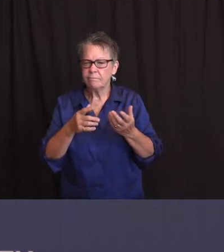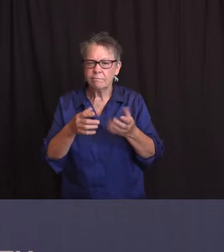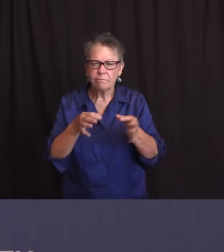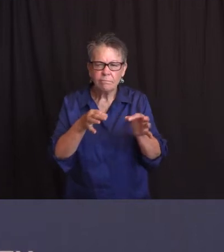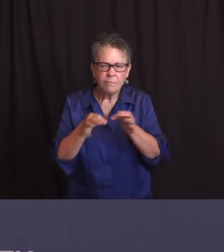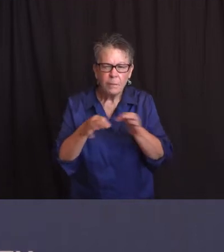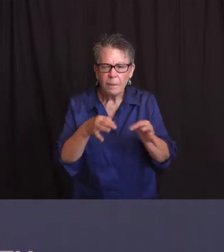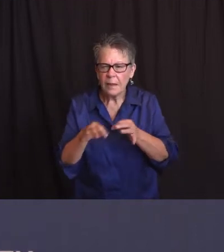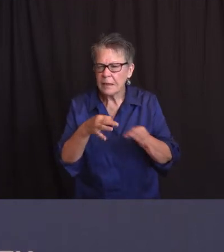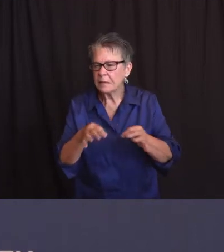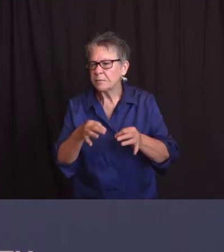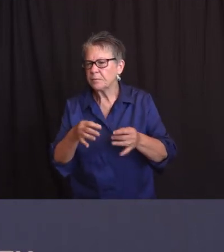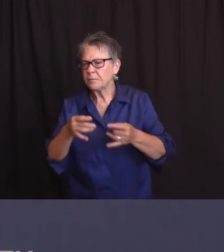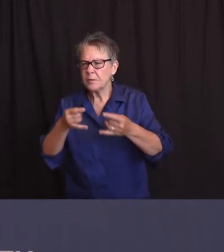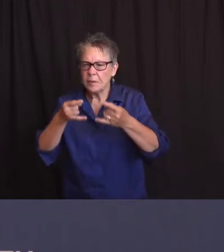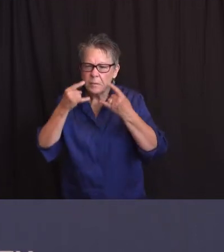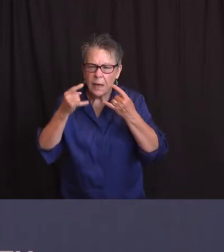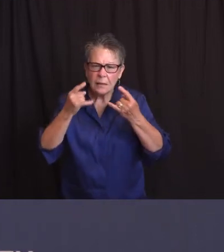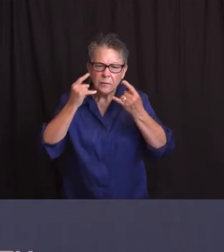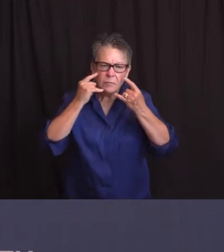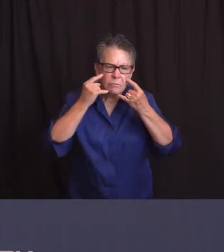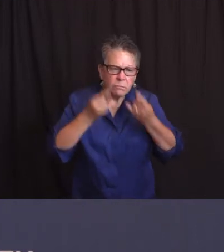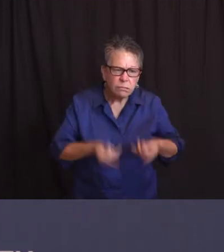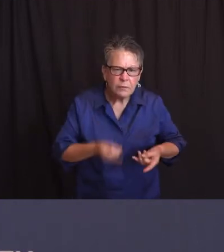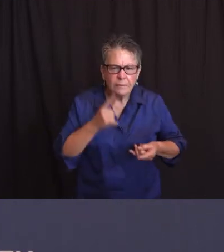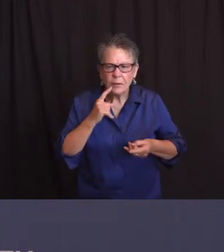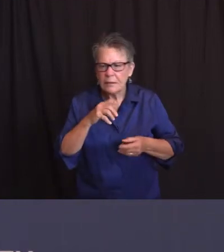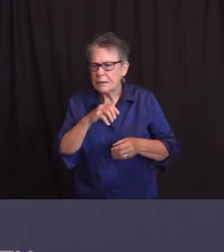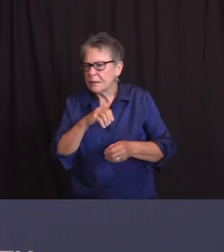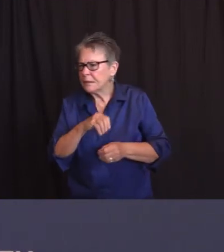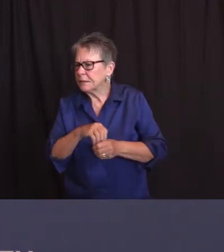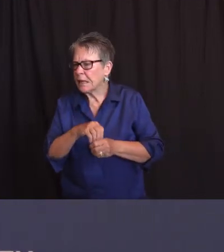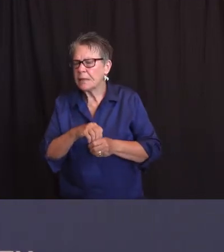15 days and I think prevented a fair amount of illness.